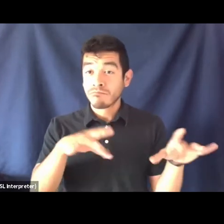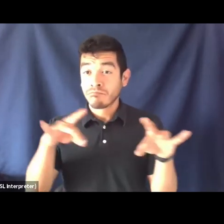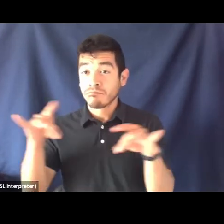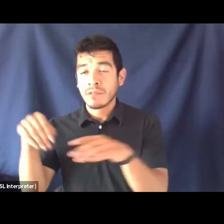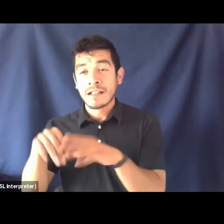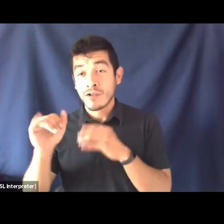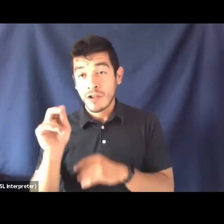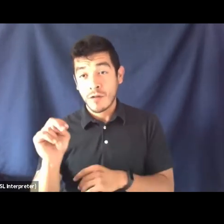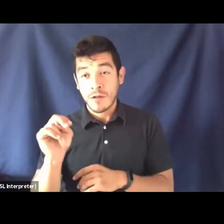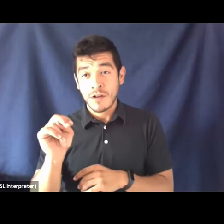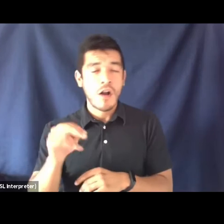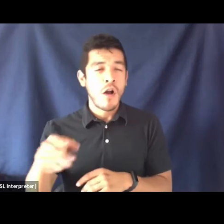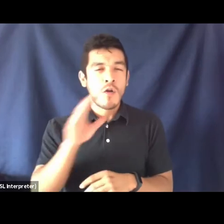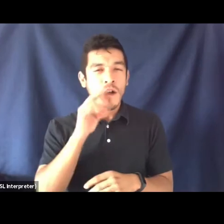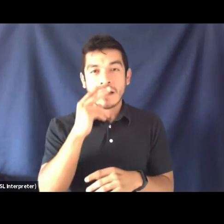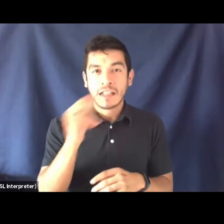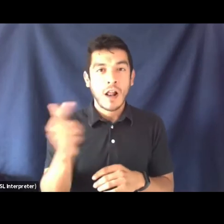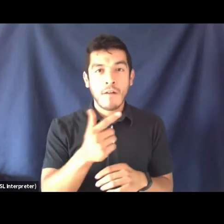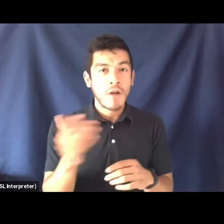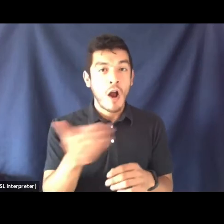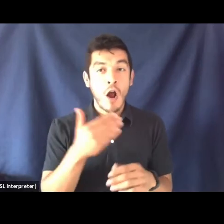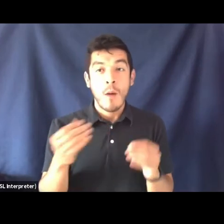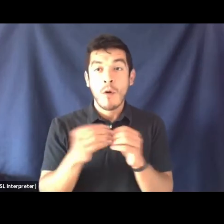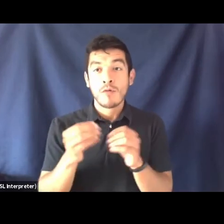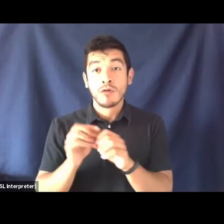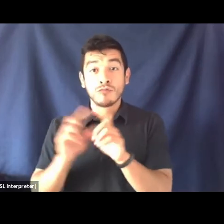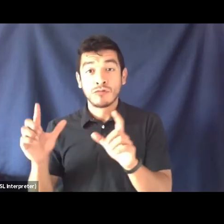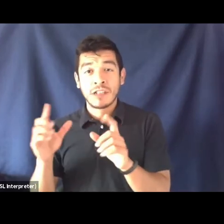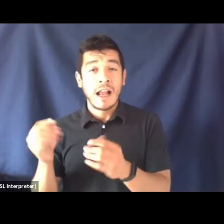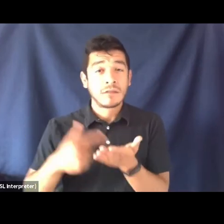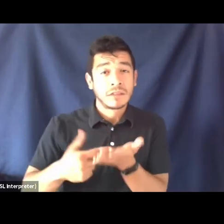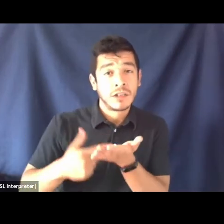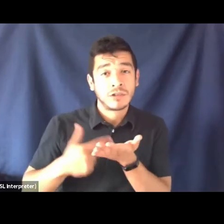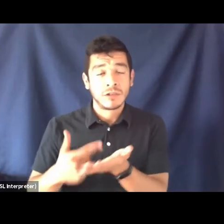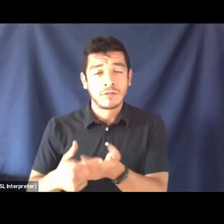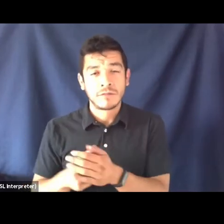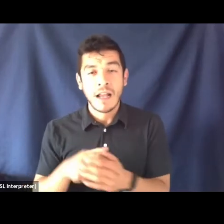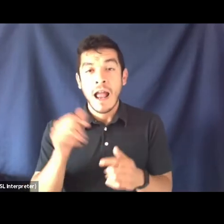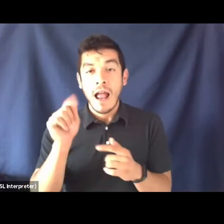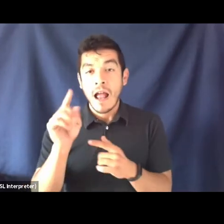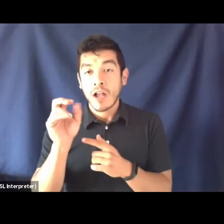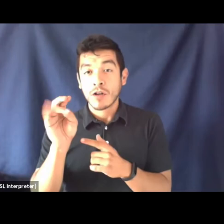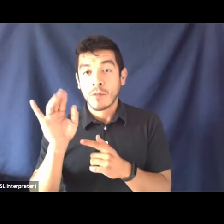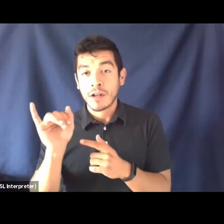January. So you can see all of our upcoming screenings and conversations at